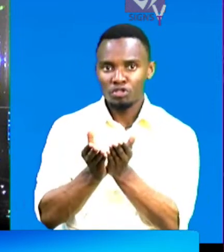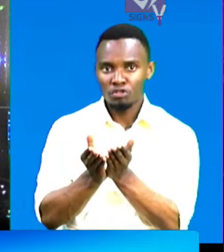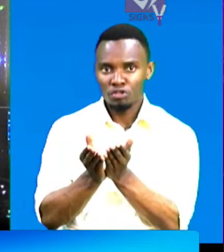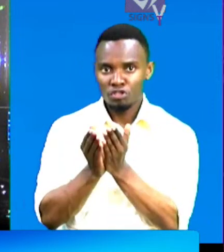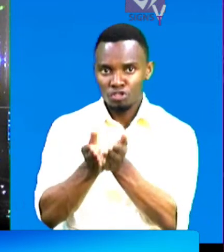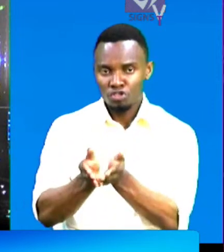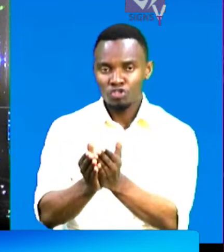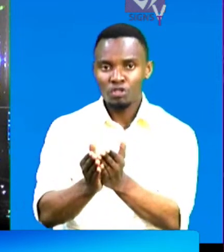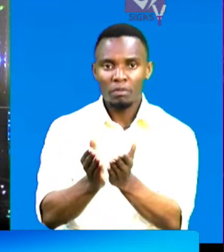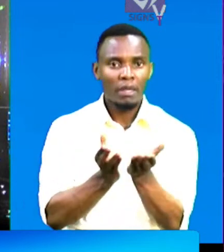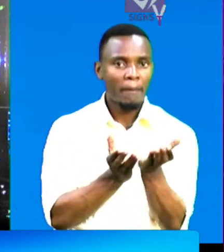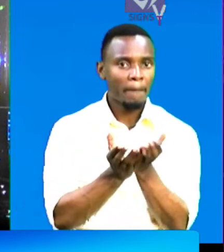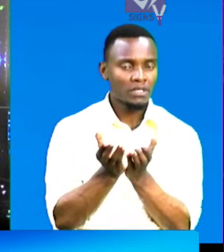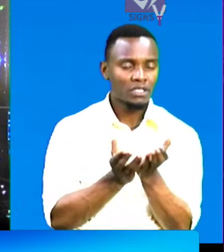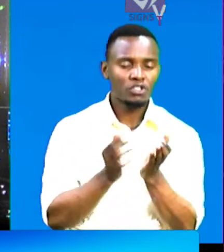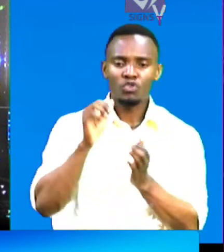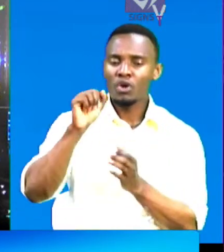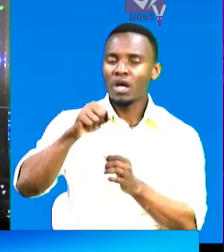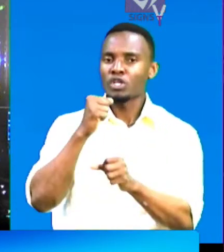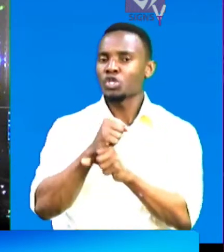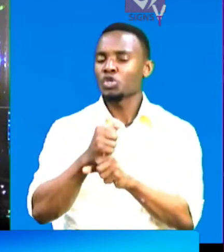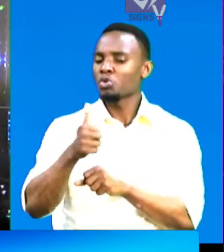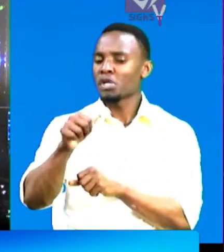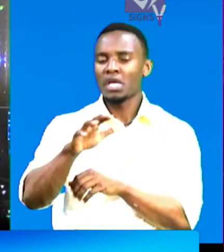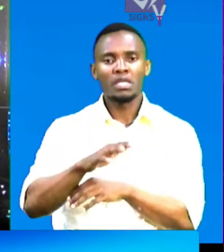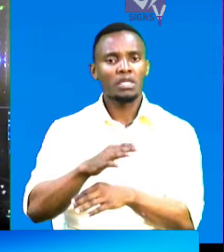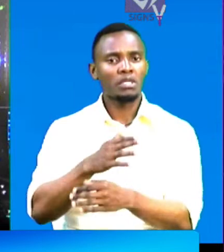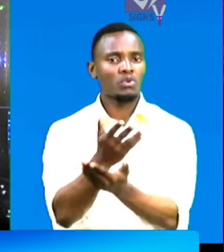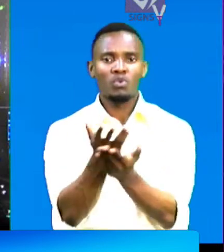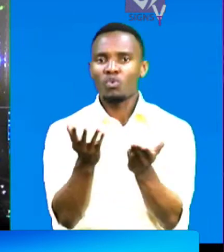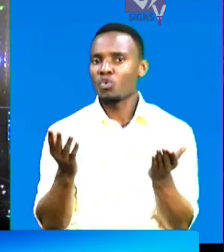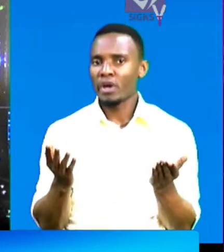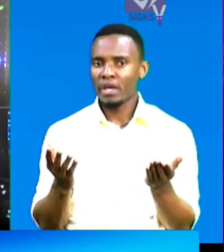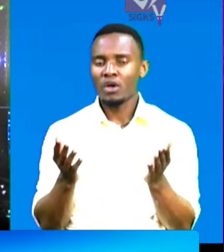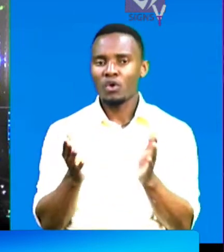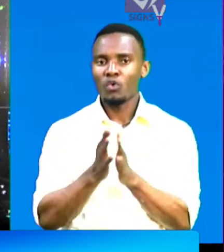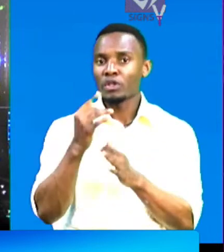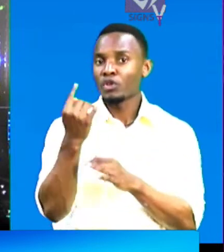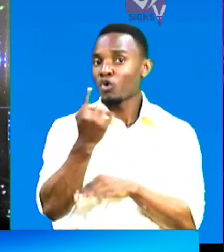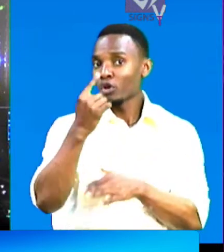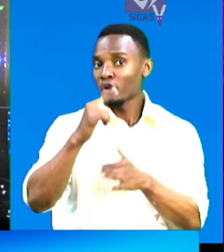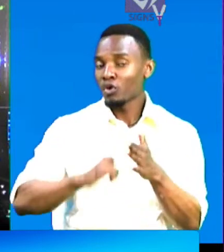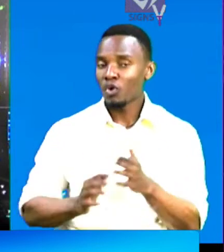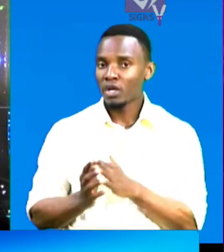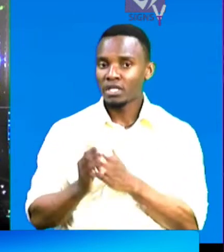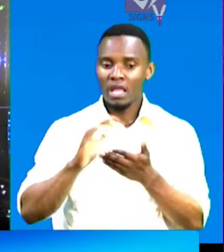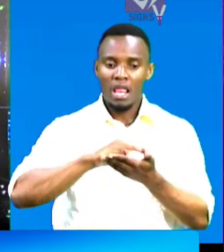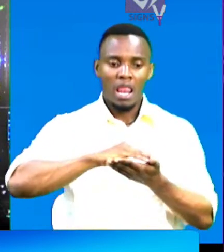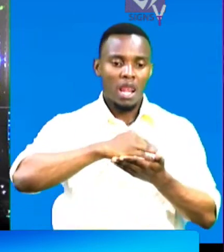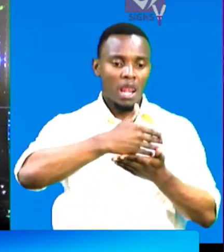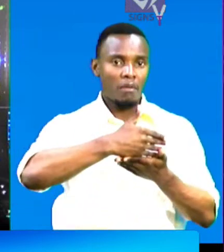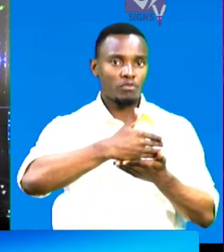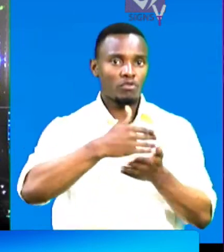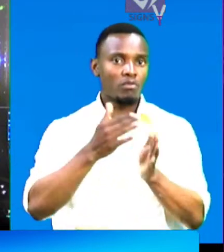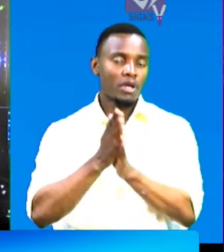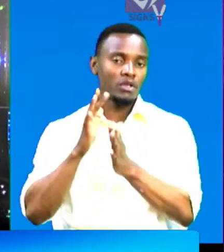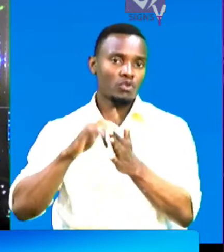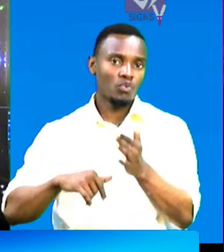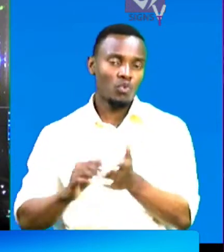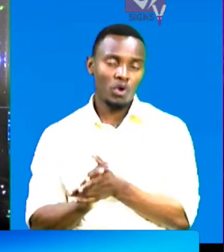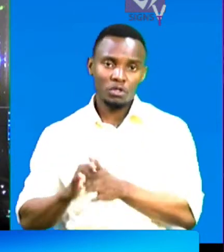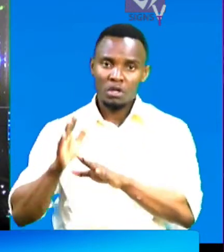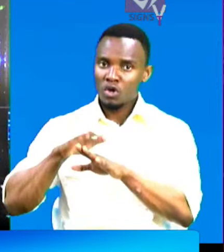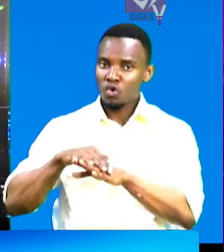run from your home or anywhere with just a laptop and an active